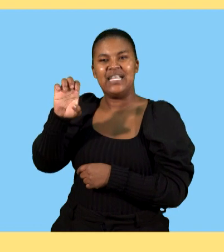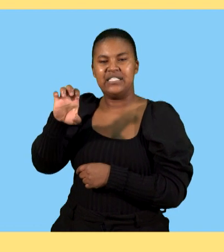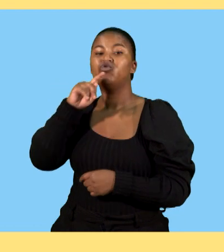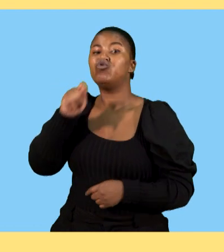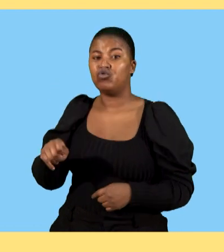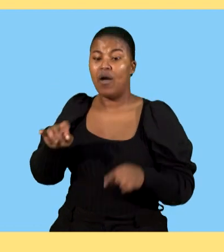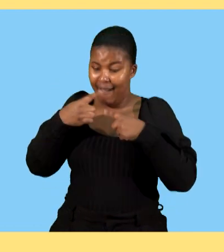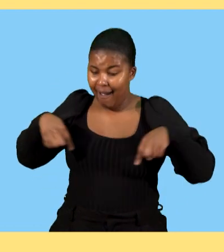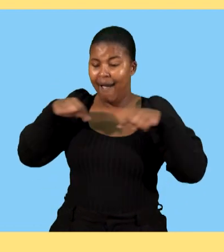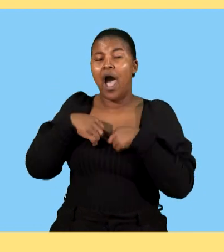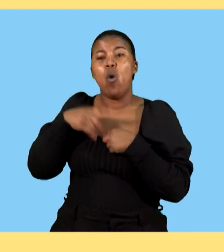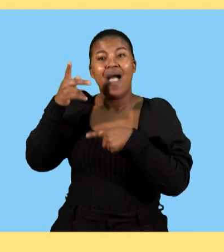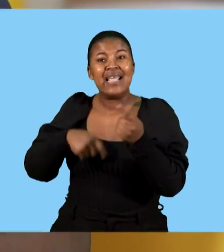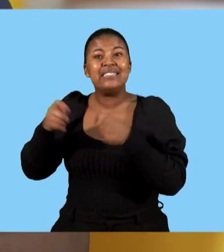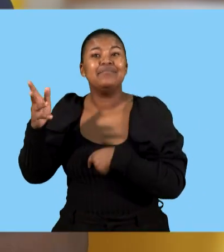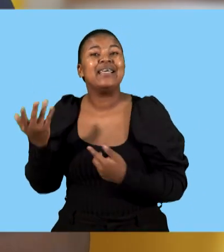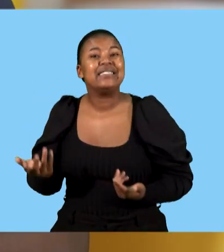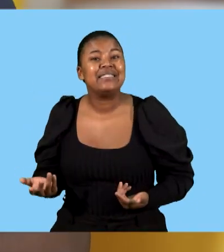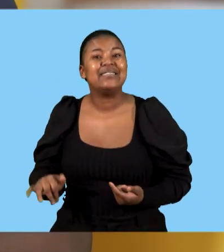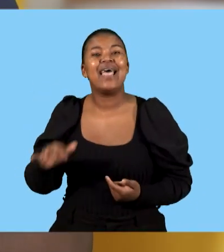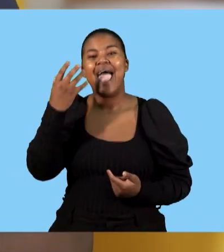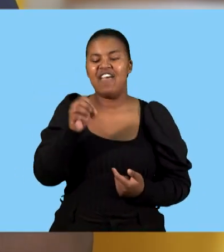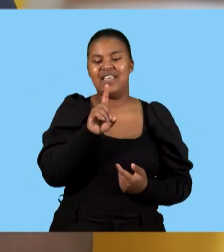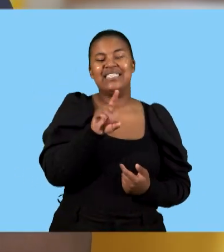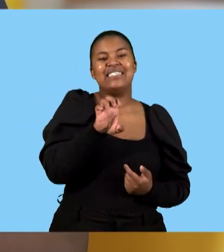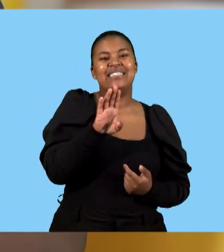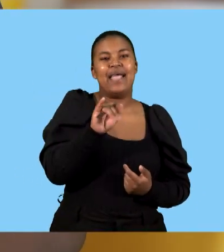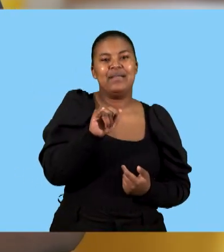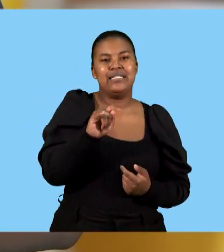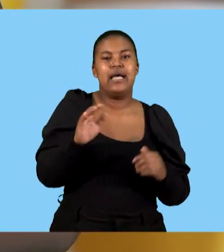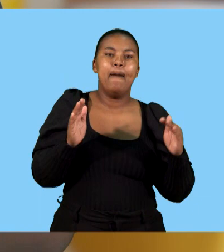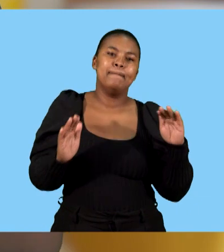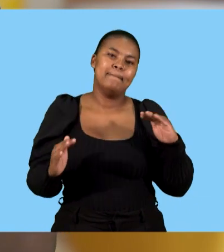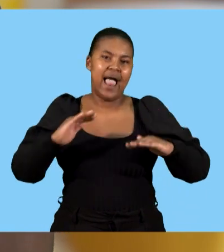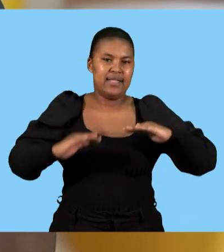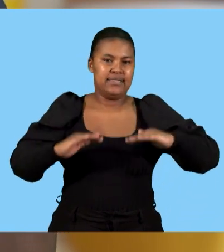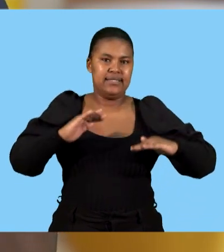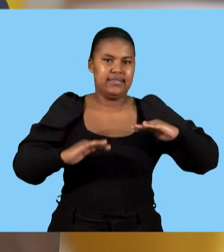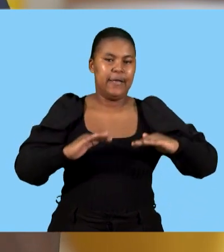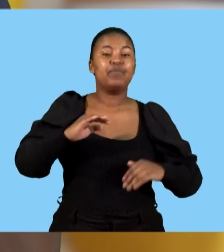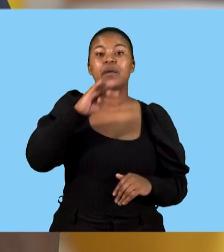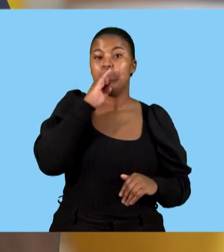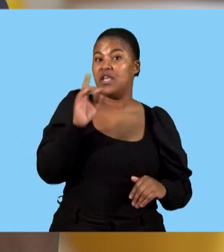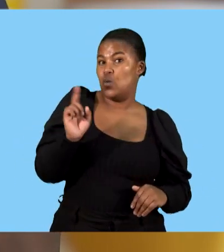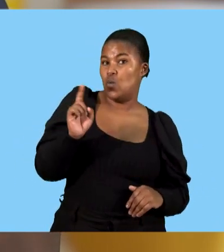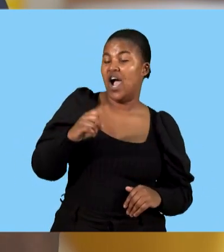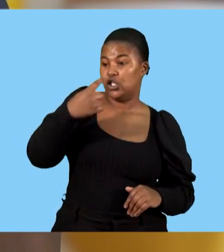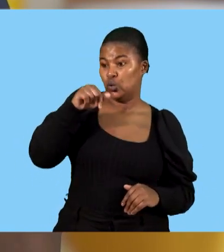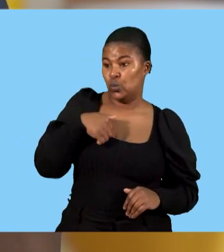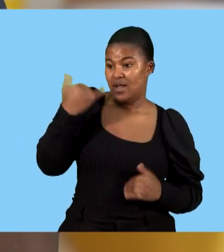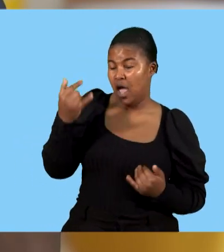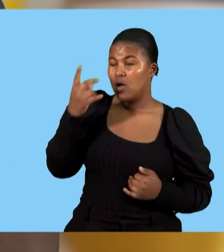our expenses have a debit balance. That means whenever we look at an expense,